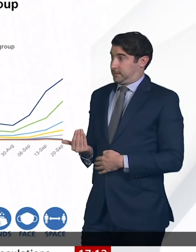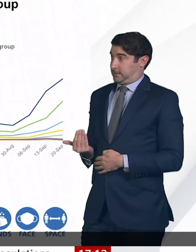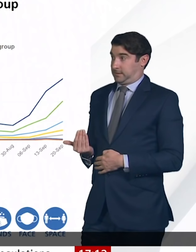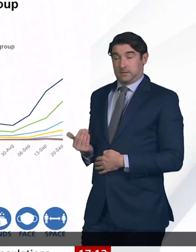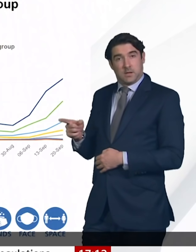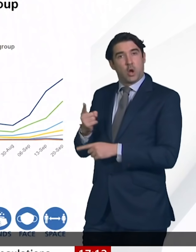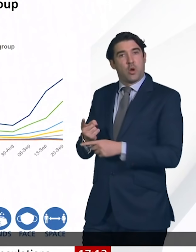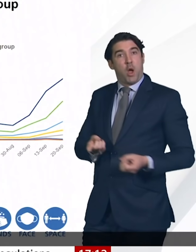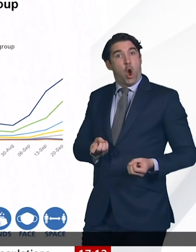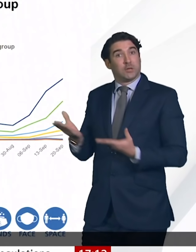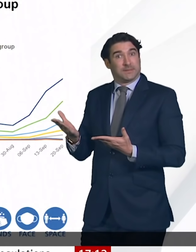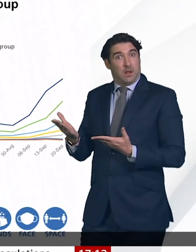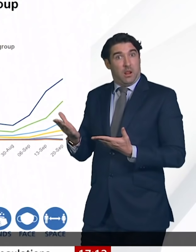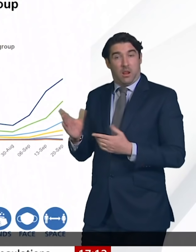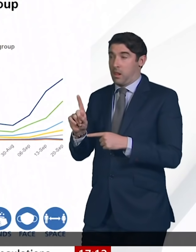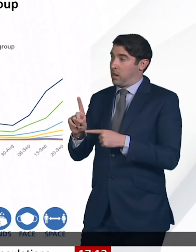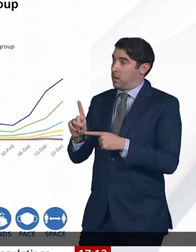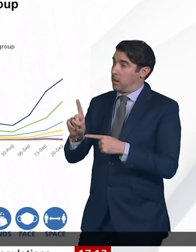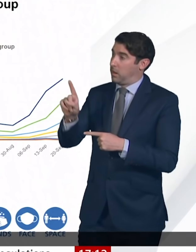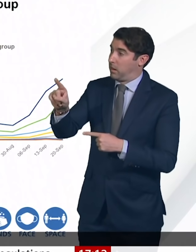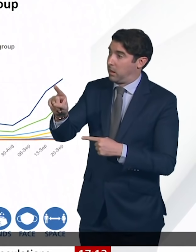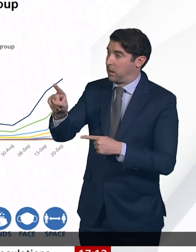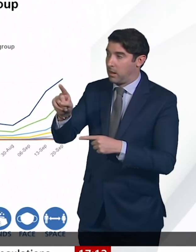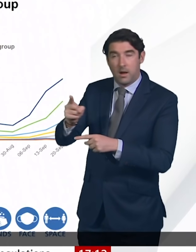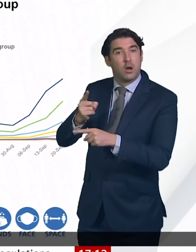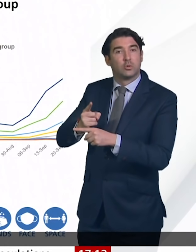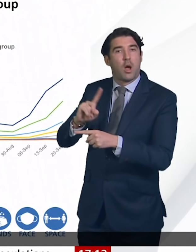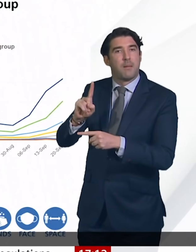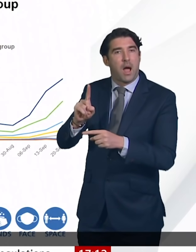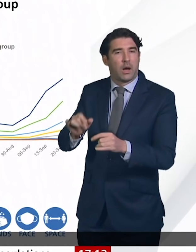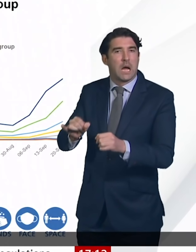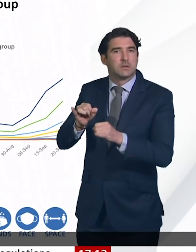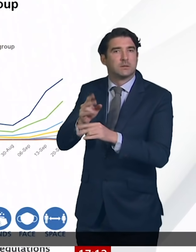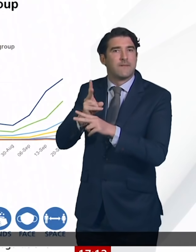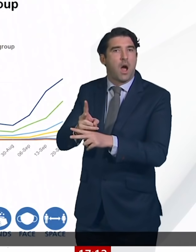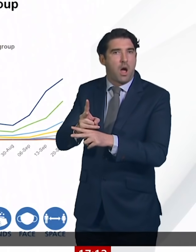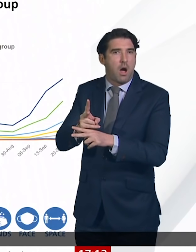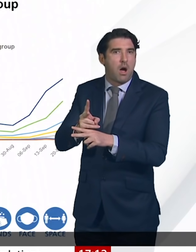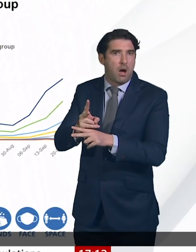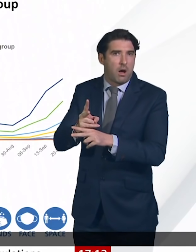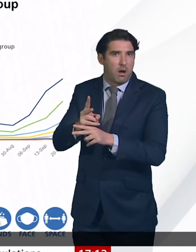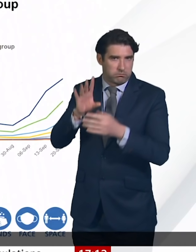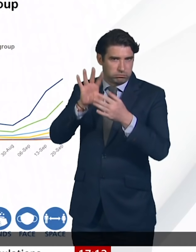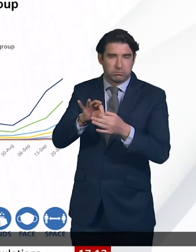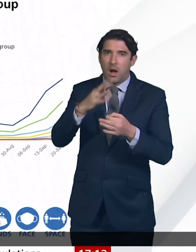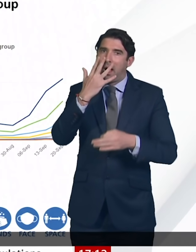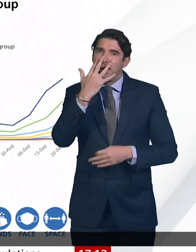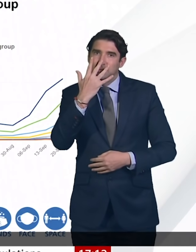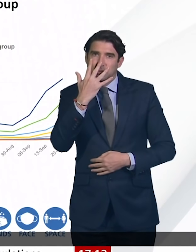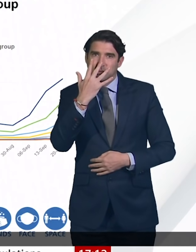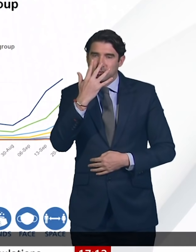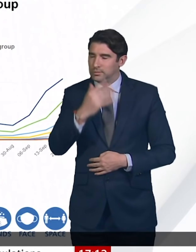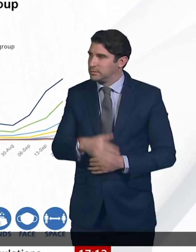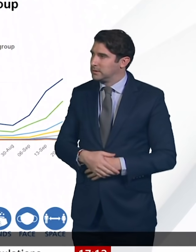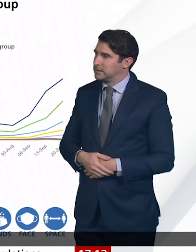left by age. And I think an important thing to see on this is that the dark blue, dark line at the